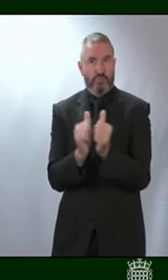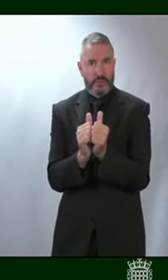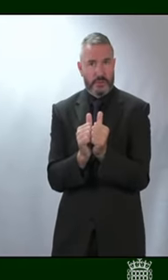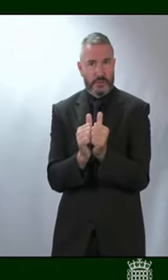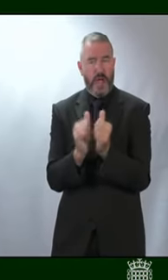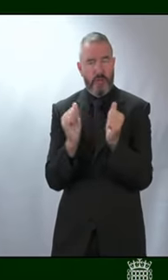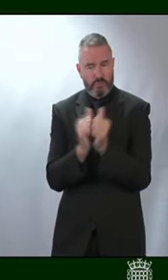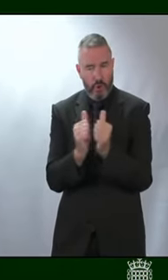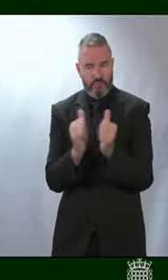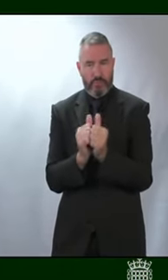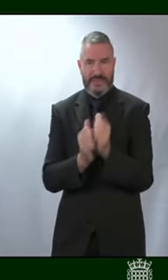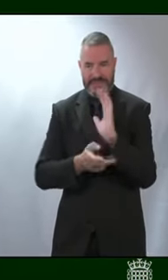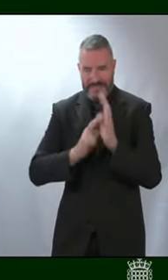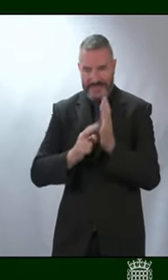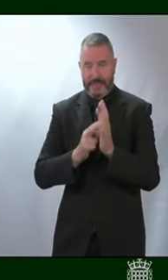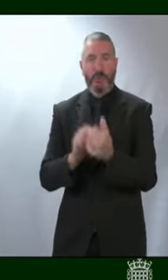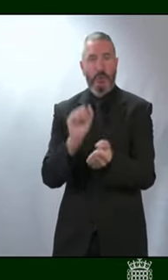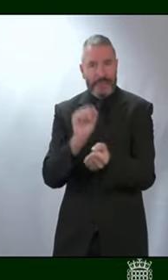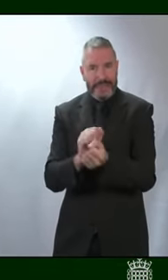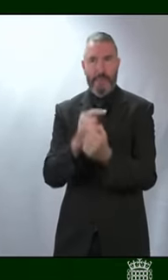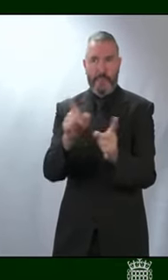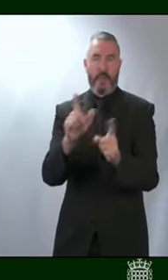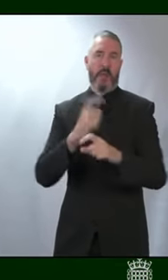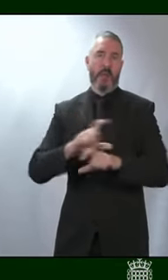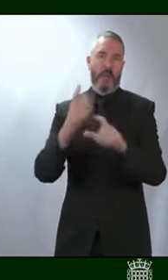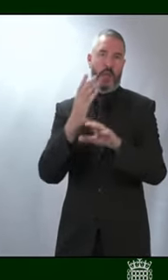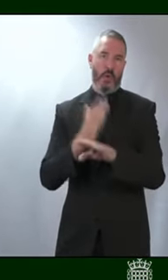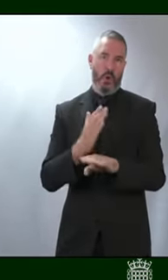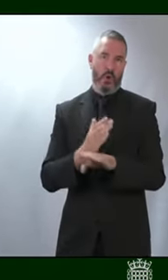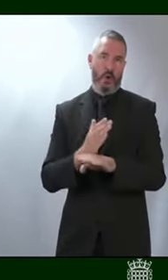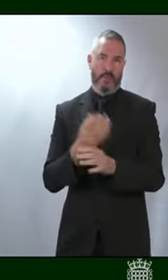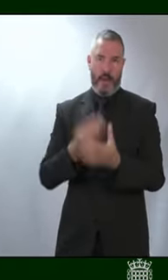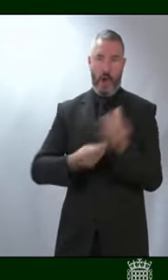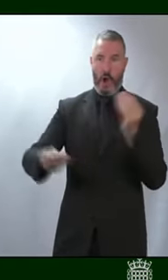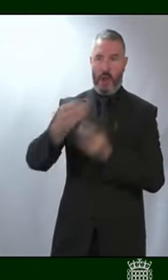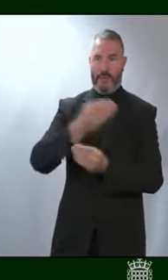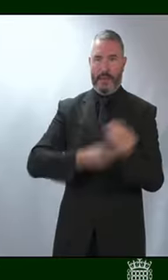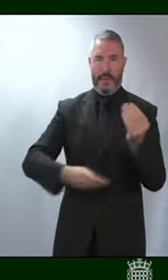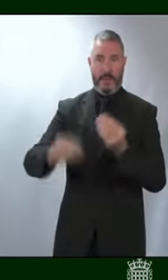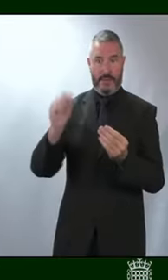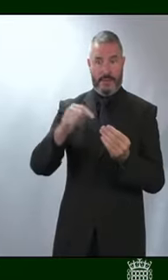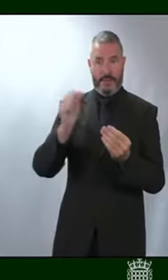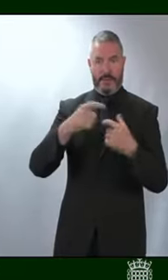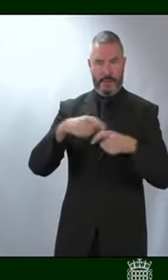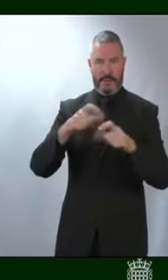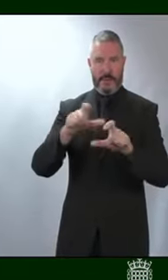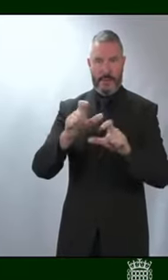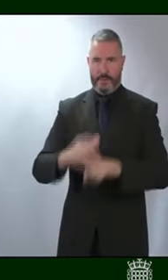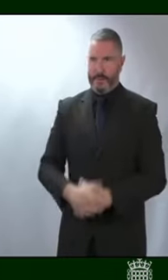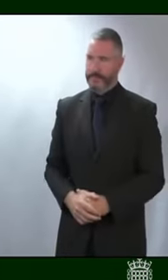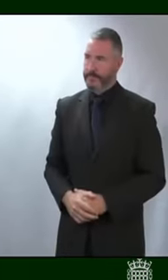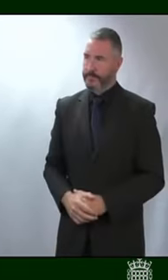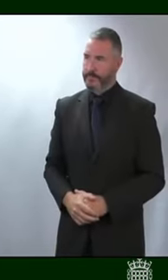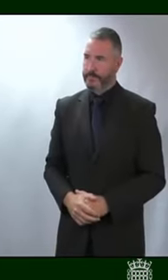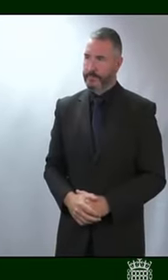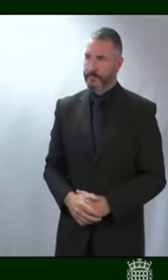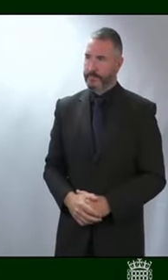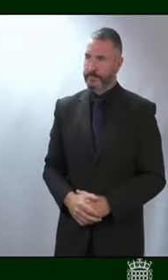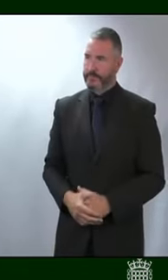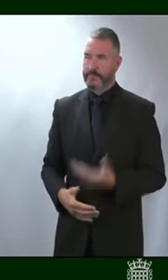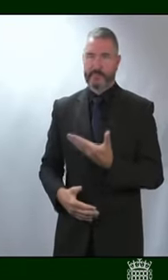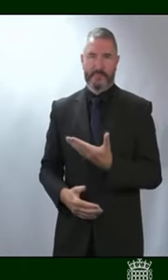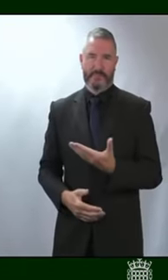and imaginative schemes to keep them in work and keep the economy moving. That's the essence of our approach. Ian Blackford. That's